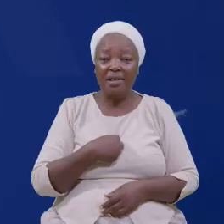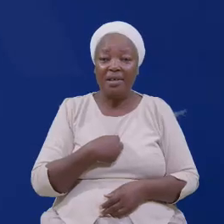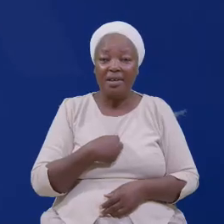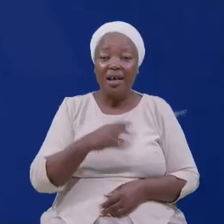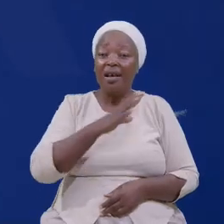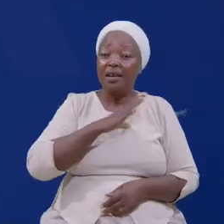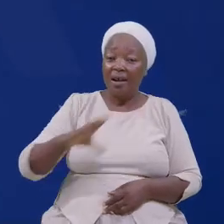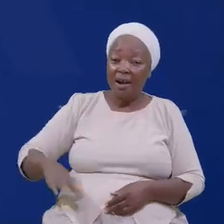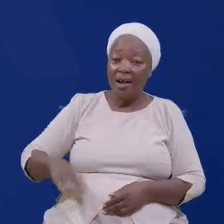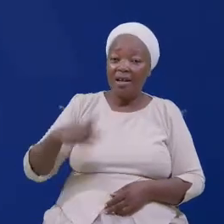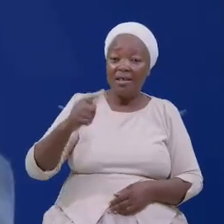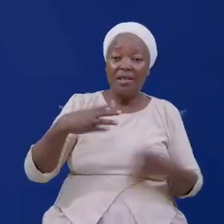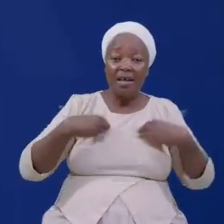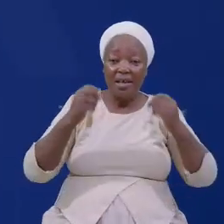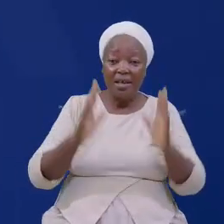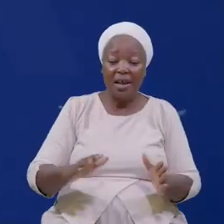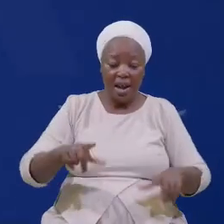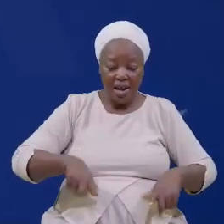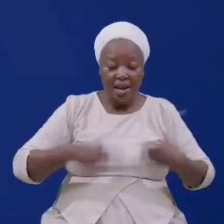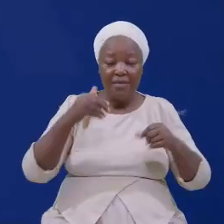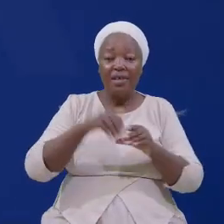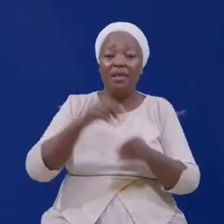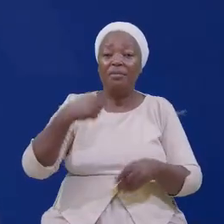Christ the Healer liveth in me.